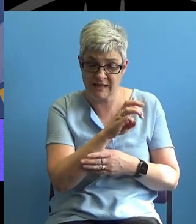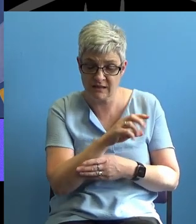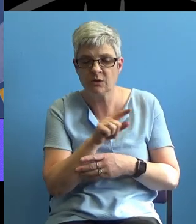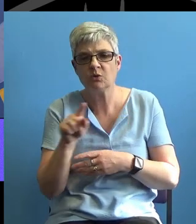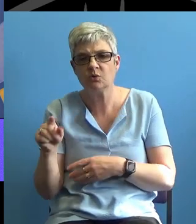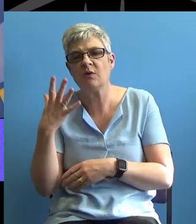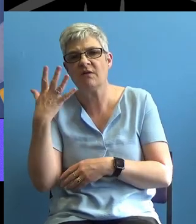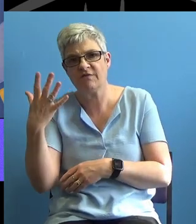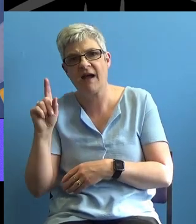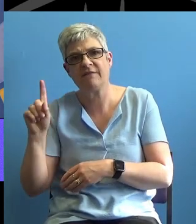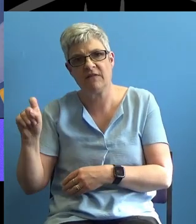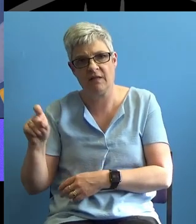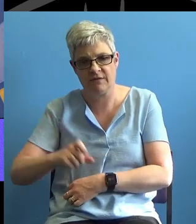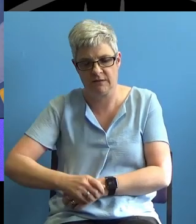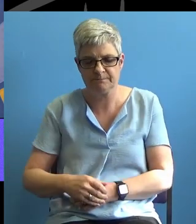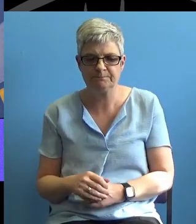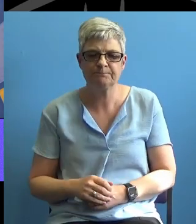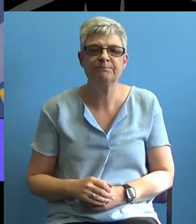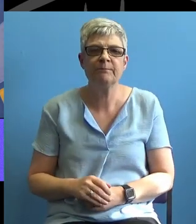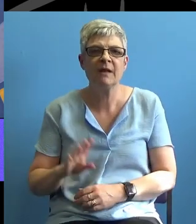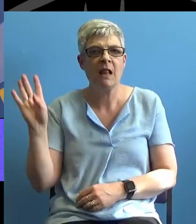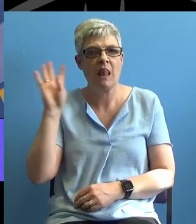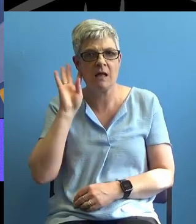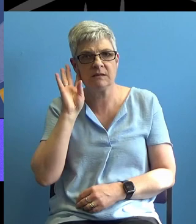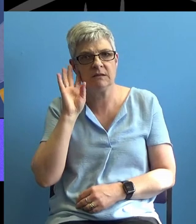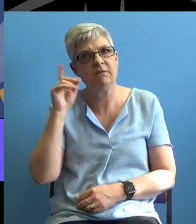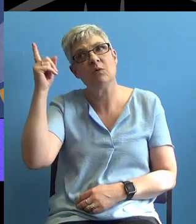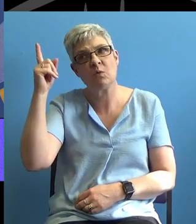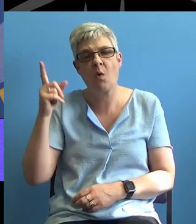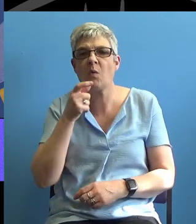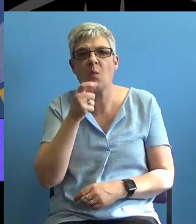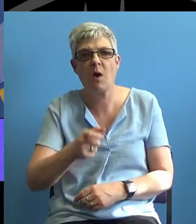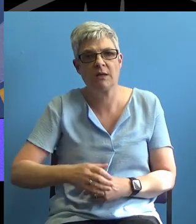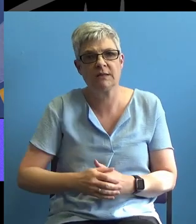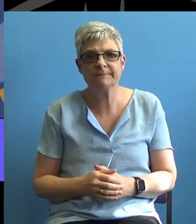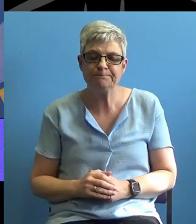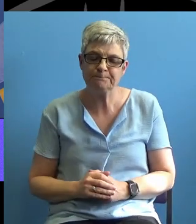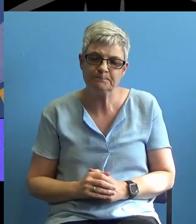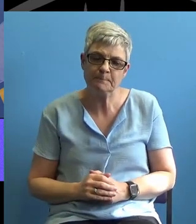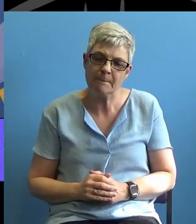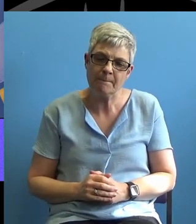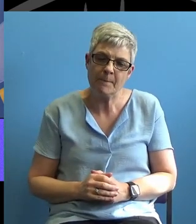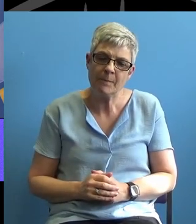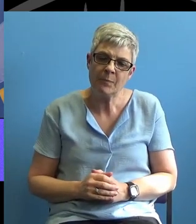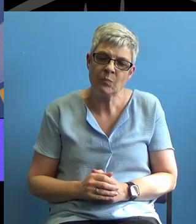5 verse 11. Listen for the word of God.